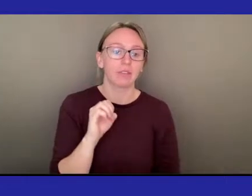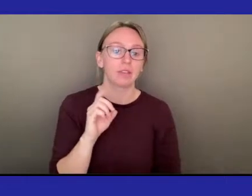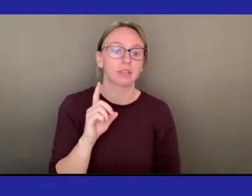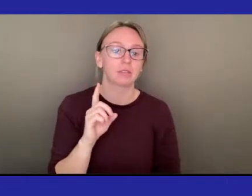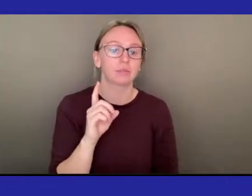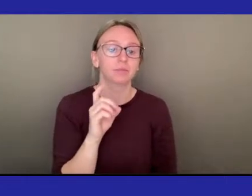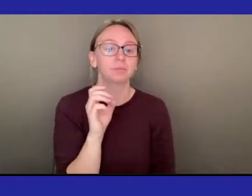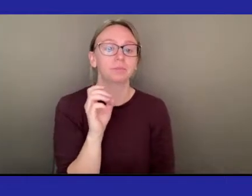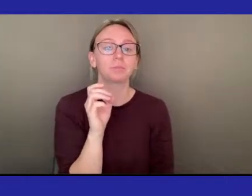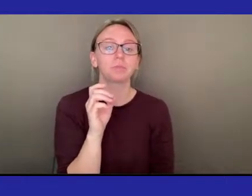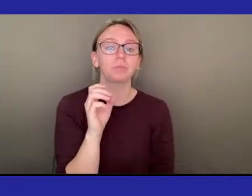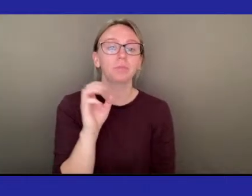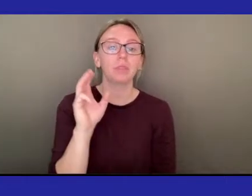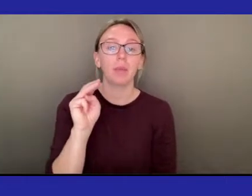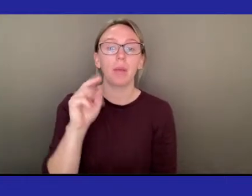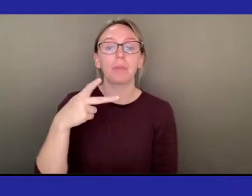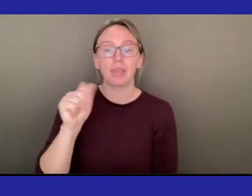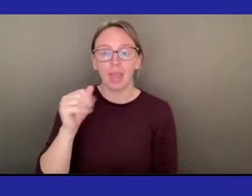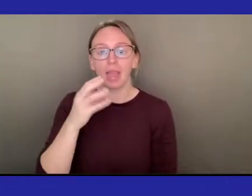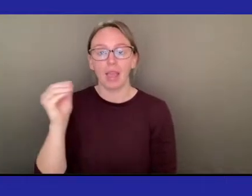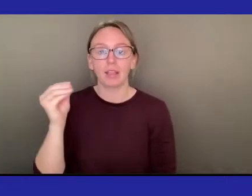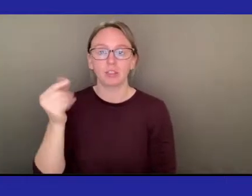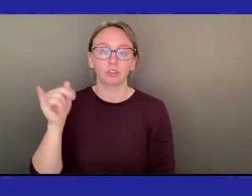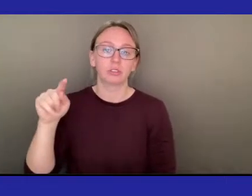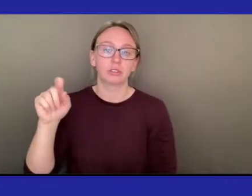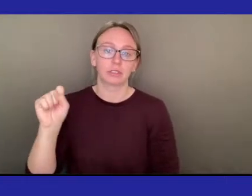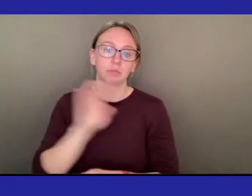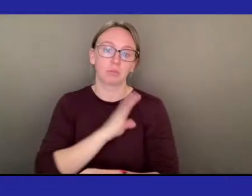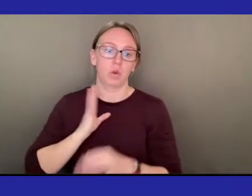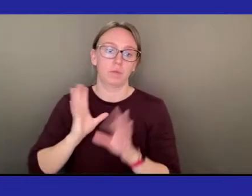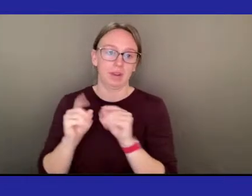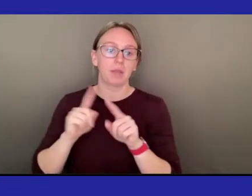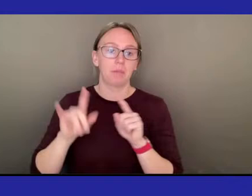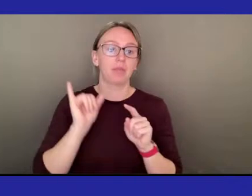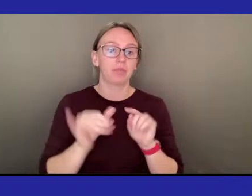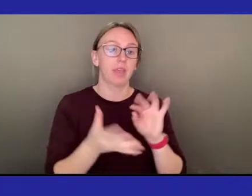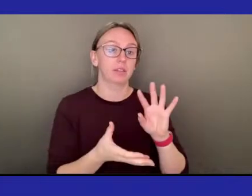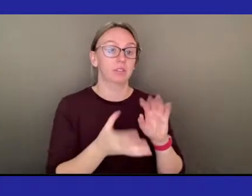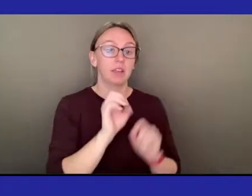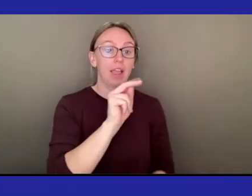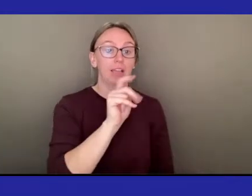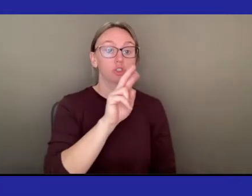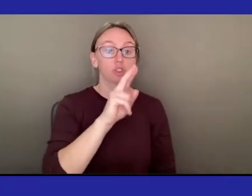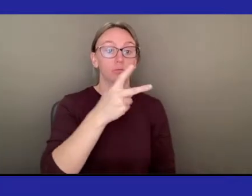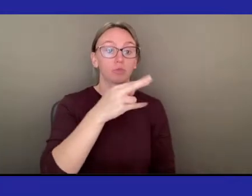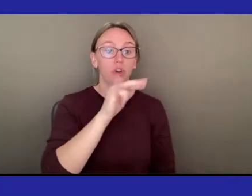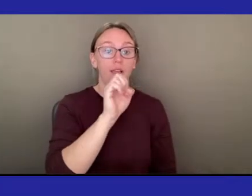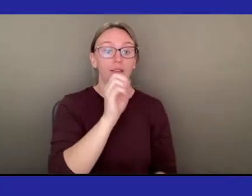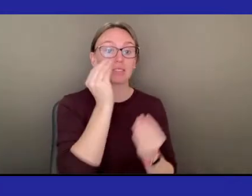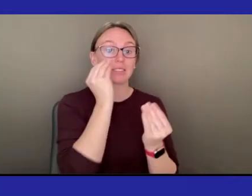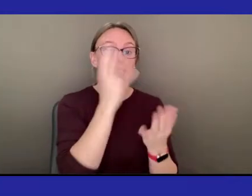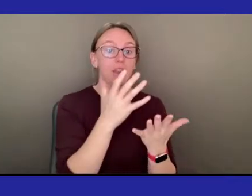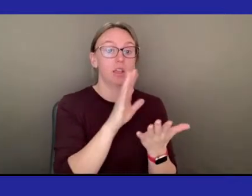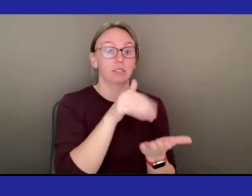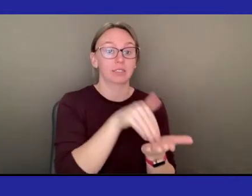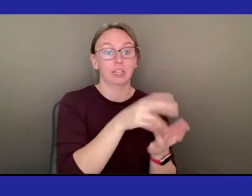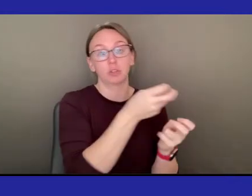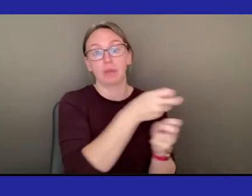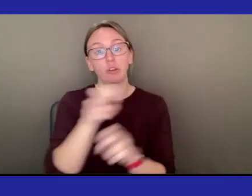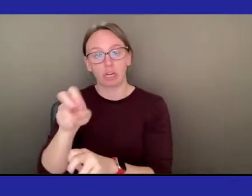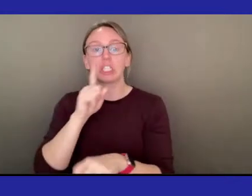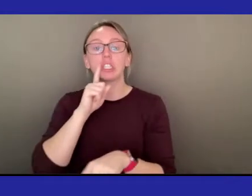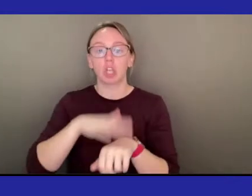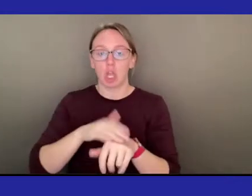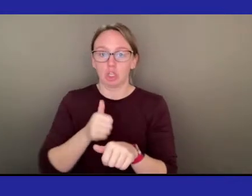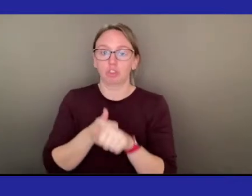the Enterprise Data Center migration is on track as of June 2023.